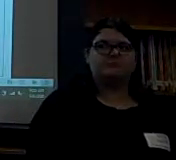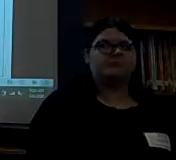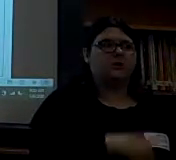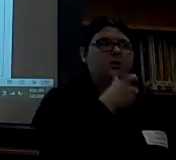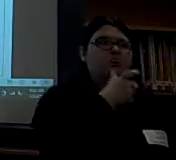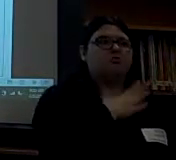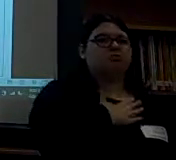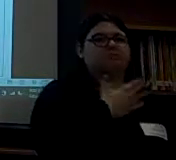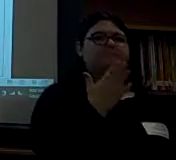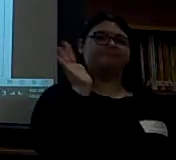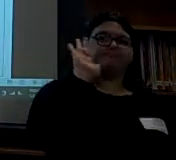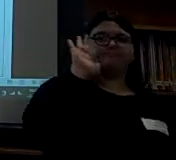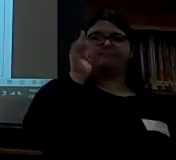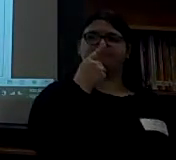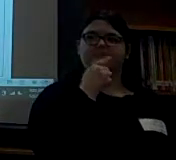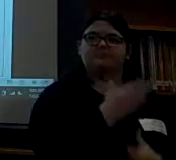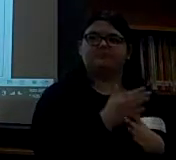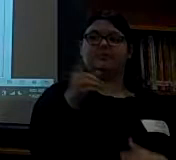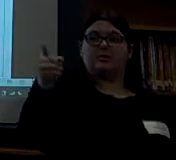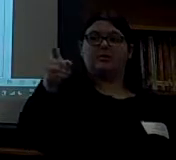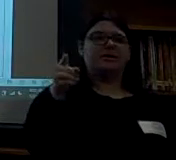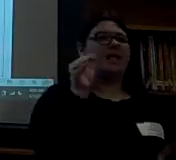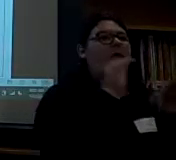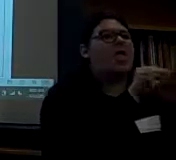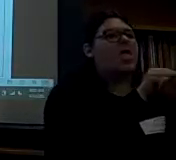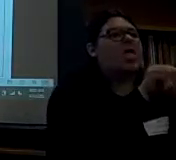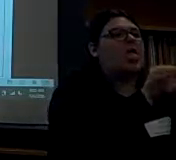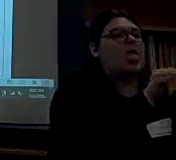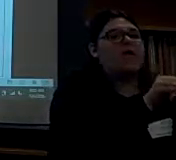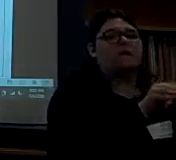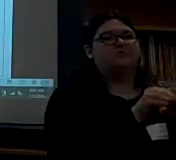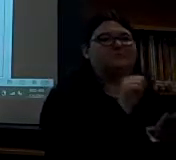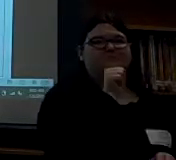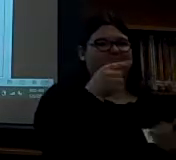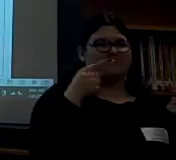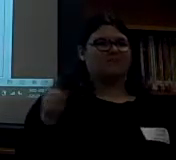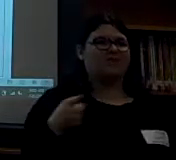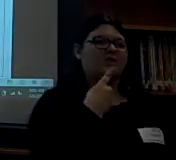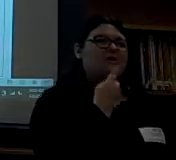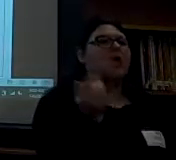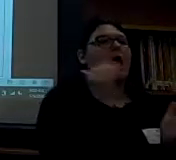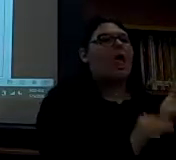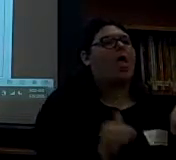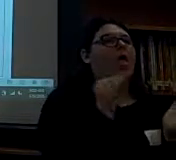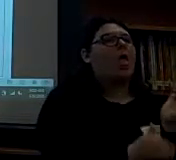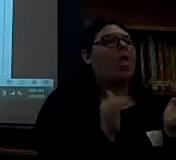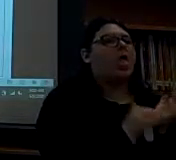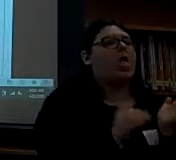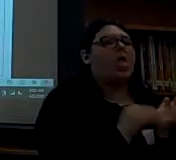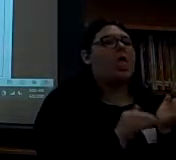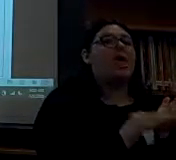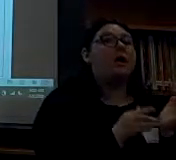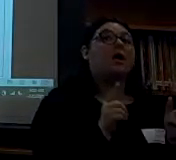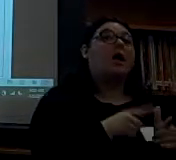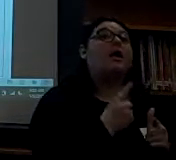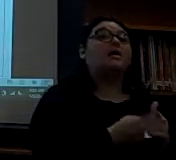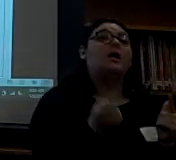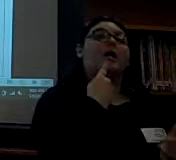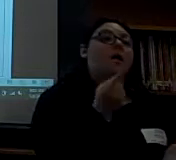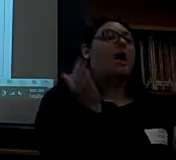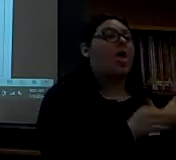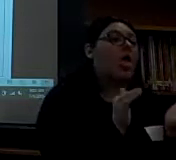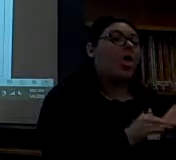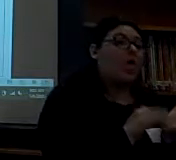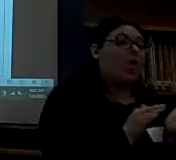Who's willing to be the first? Nagging mm-hmm. doesn't work, right? You say something over and over and over, and then you have to say it over and over and